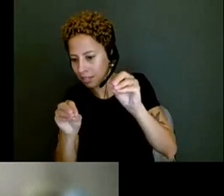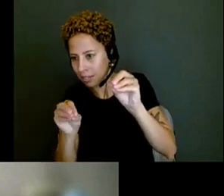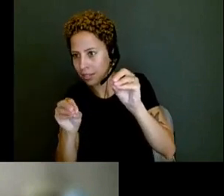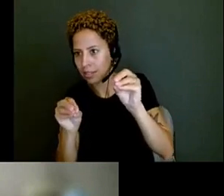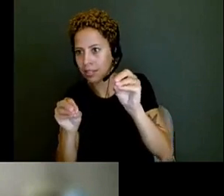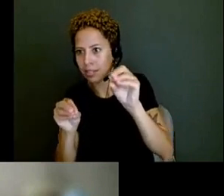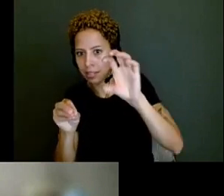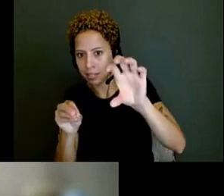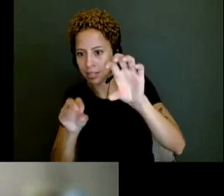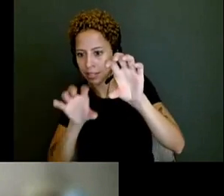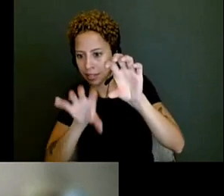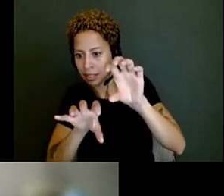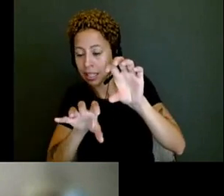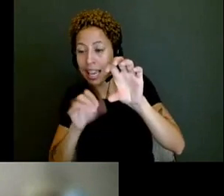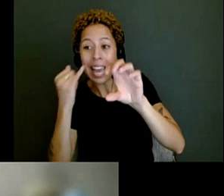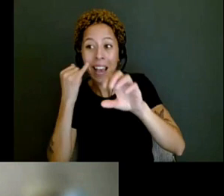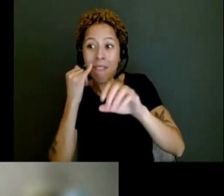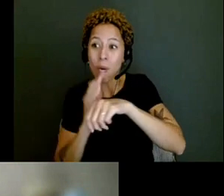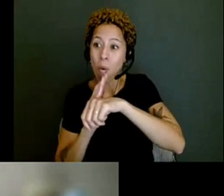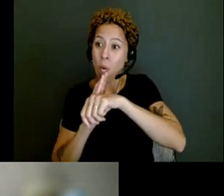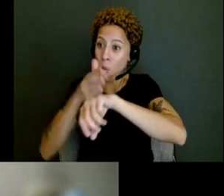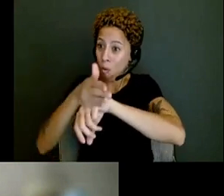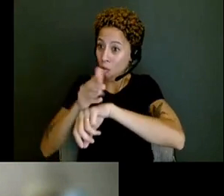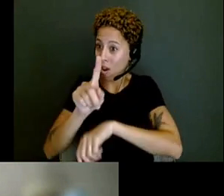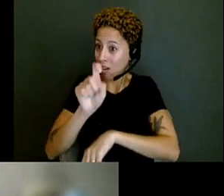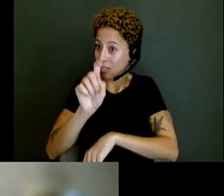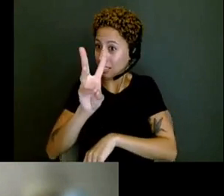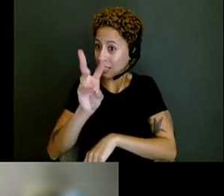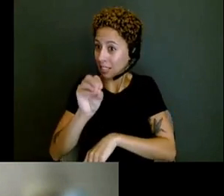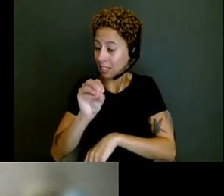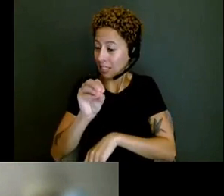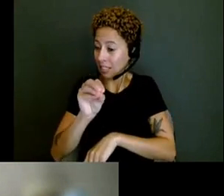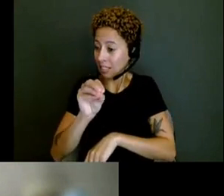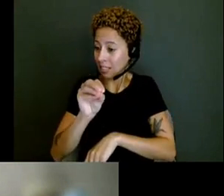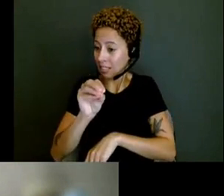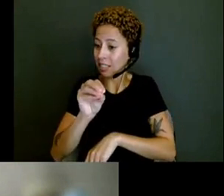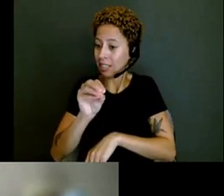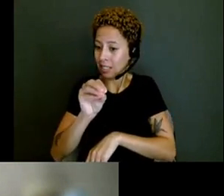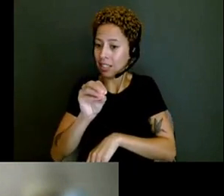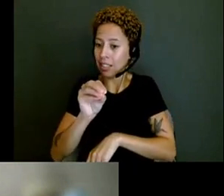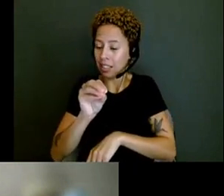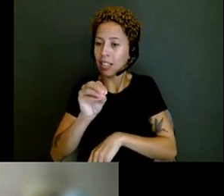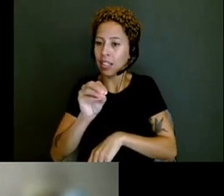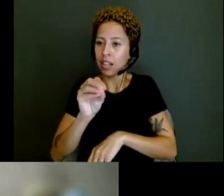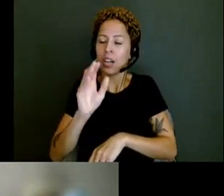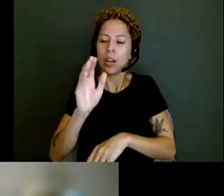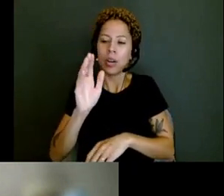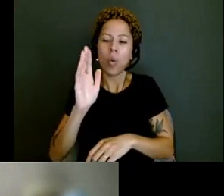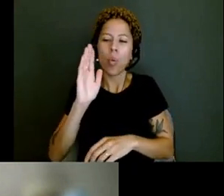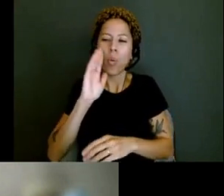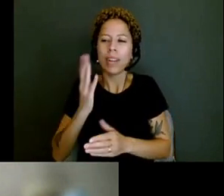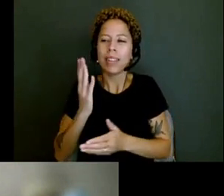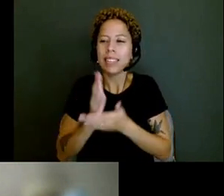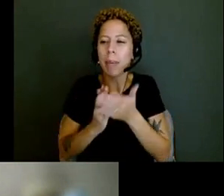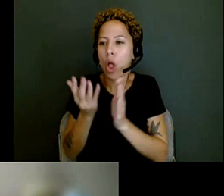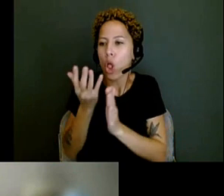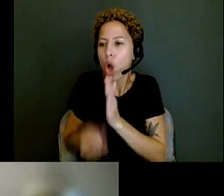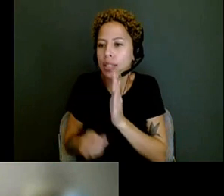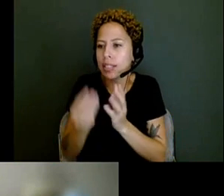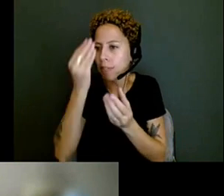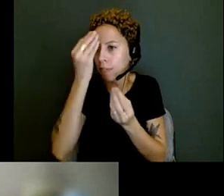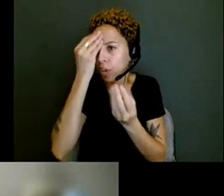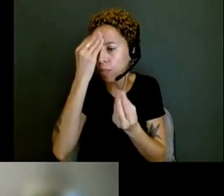characters, then actually you lose some characters when the carriers put them together. It's called concatenation. It basically means